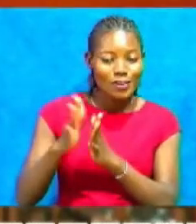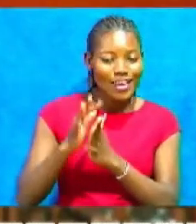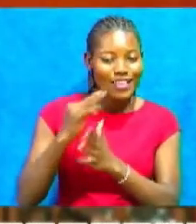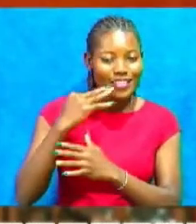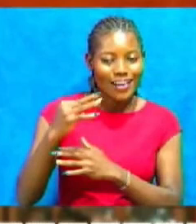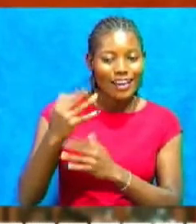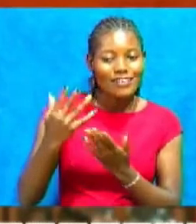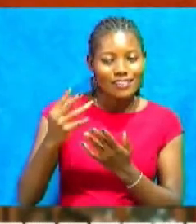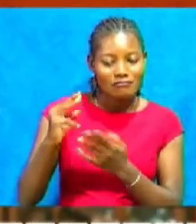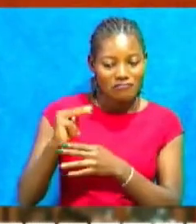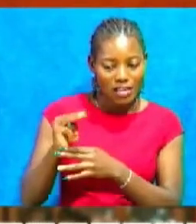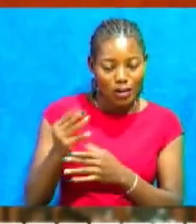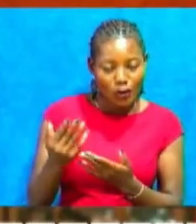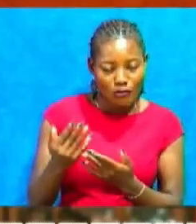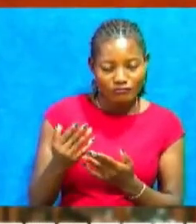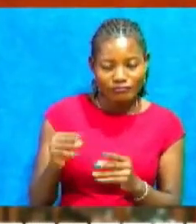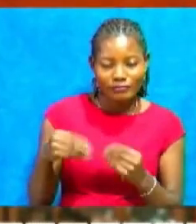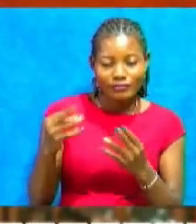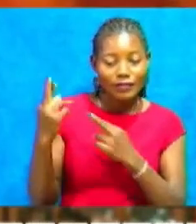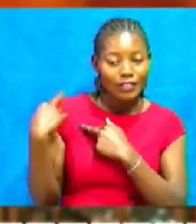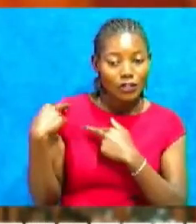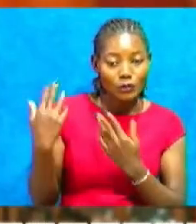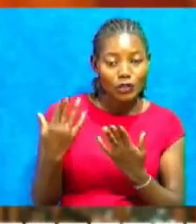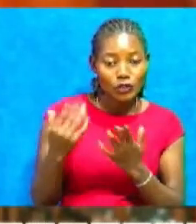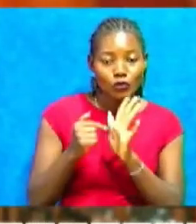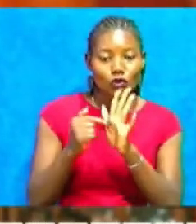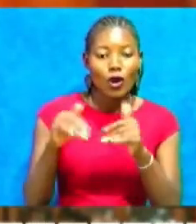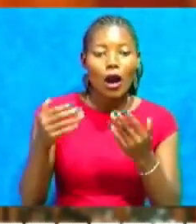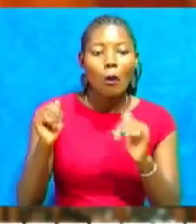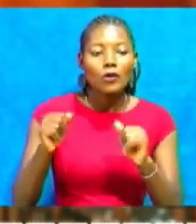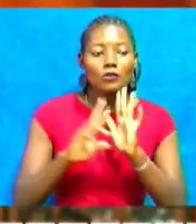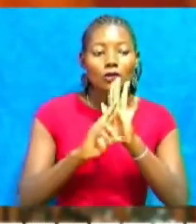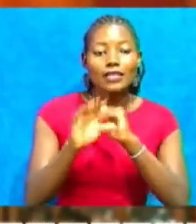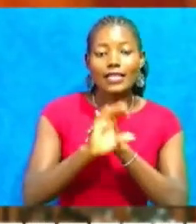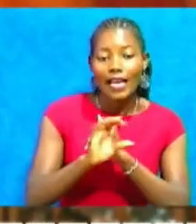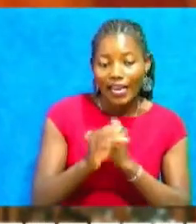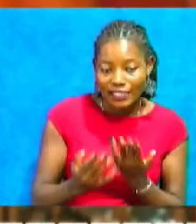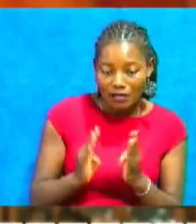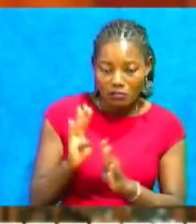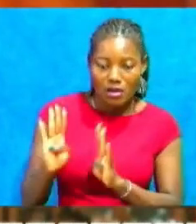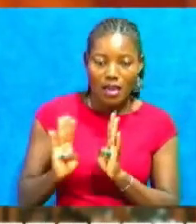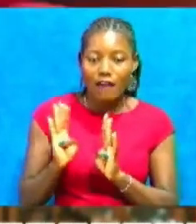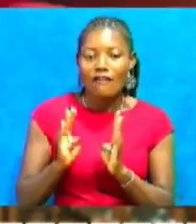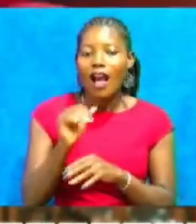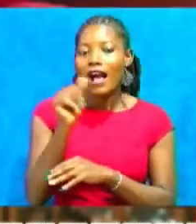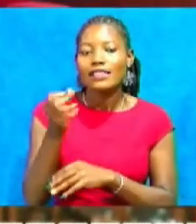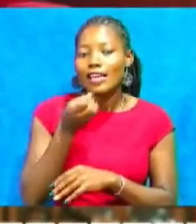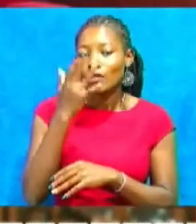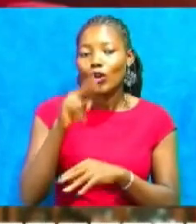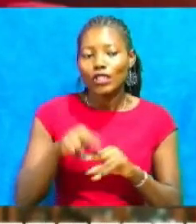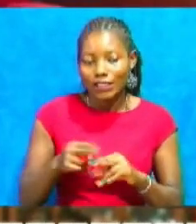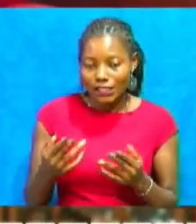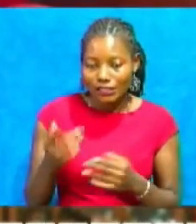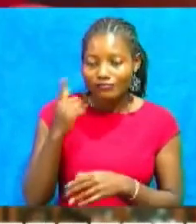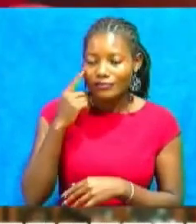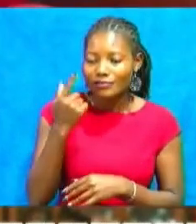The nominees were put to task to explain how they could represent the country, with their conduct putting some of them in the hot seat. You seem to have